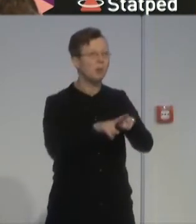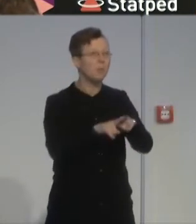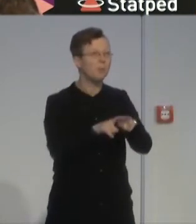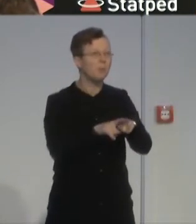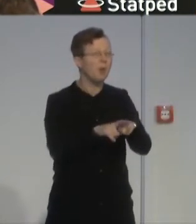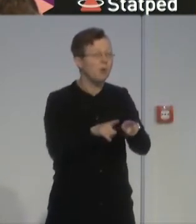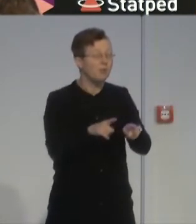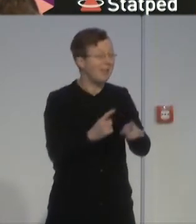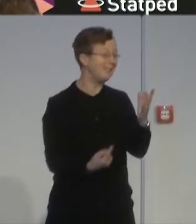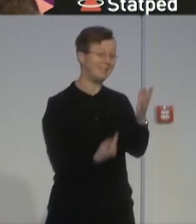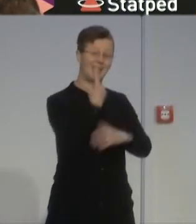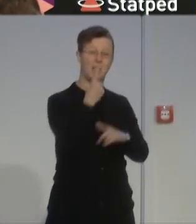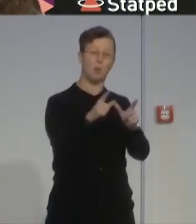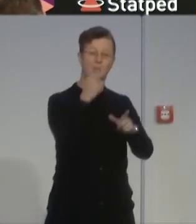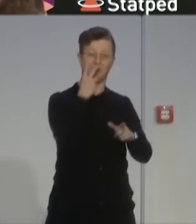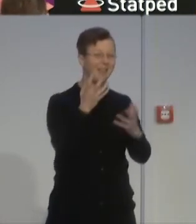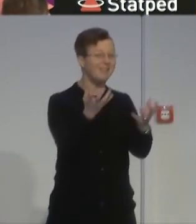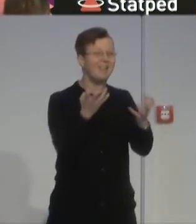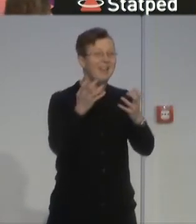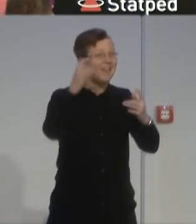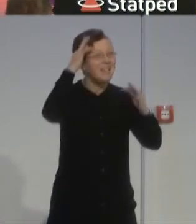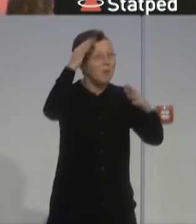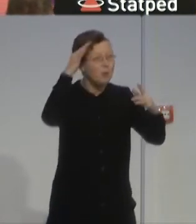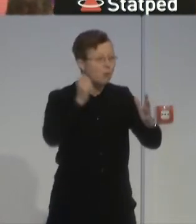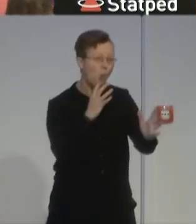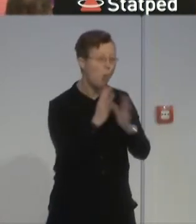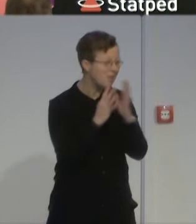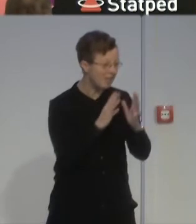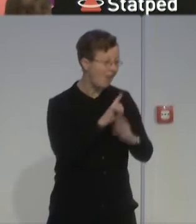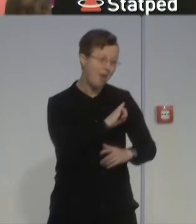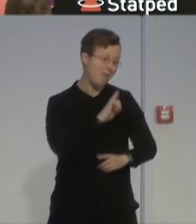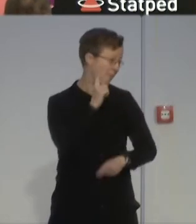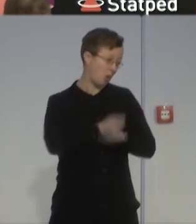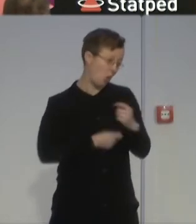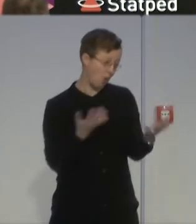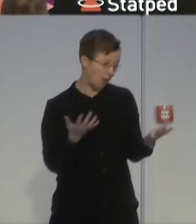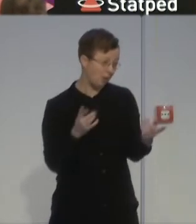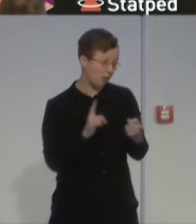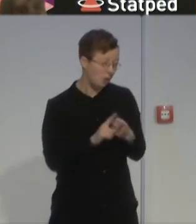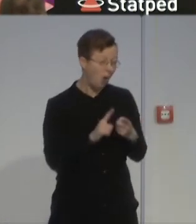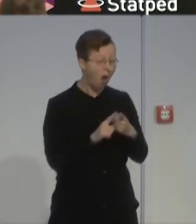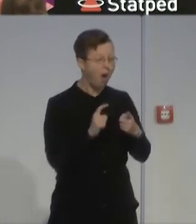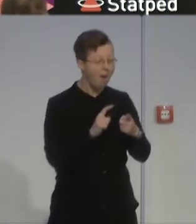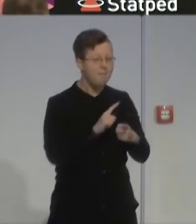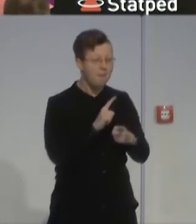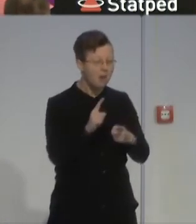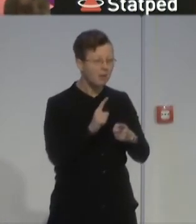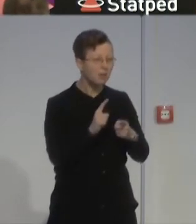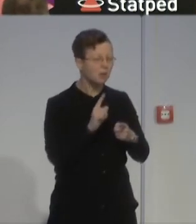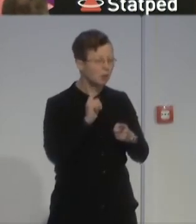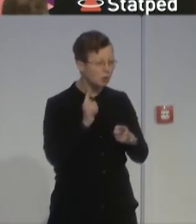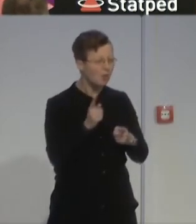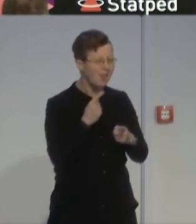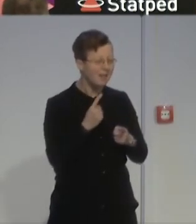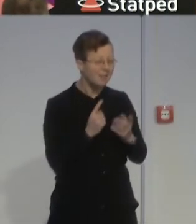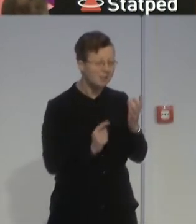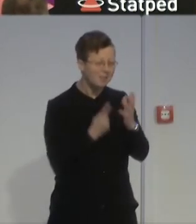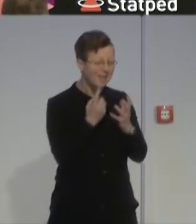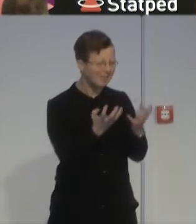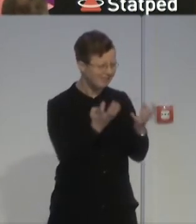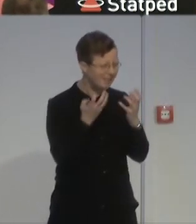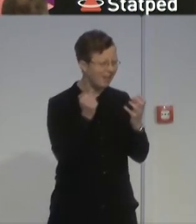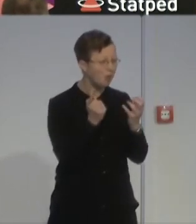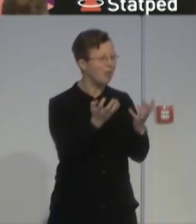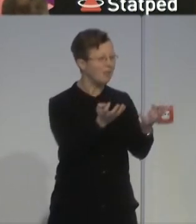anyway. We don't need the theory because we just do it. So it's just out of particular interest that we need theories about